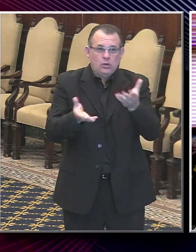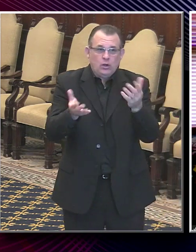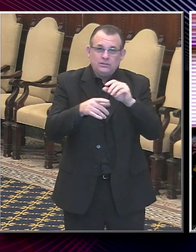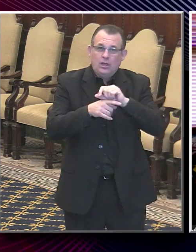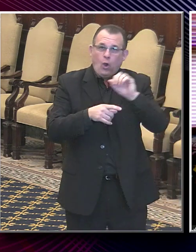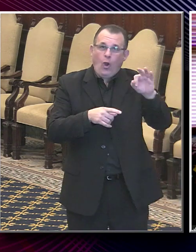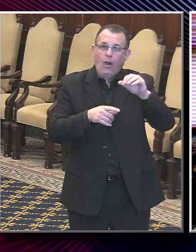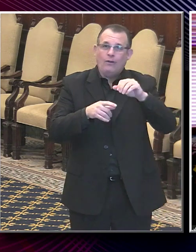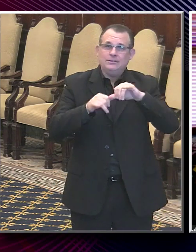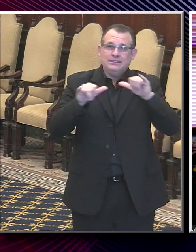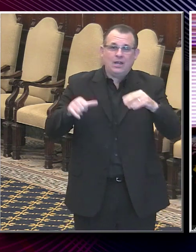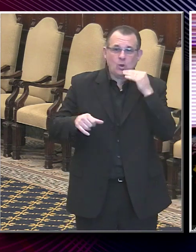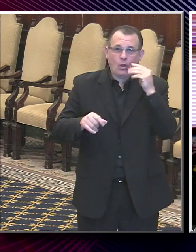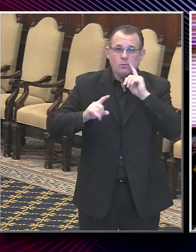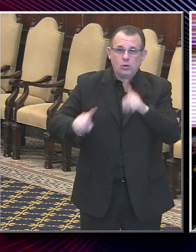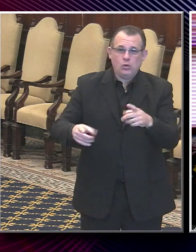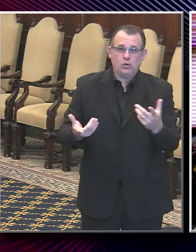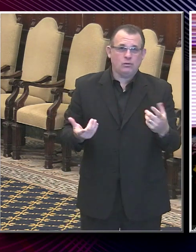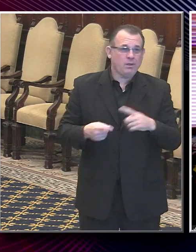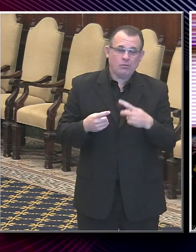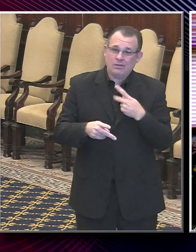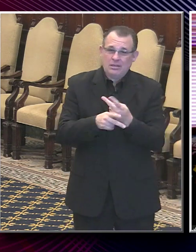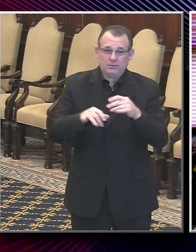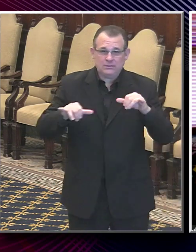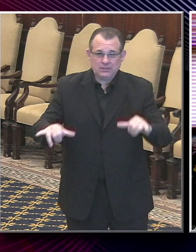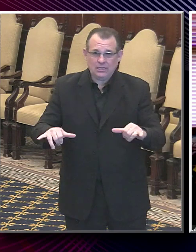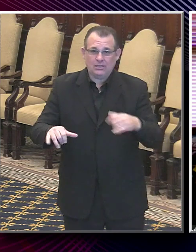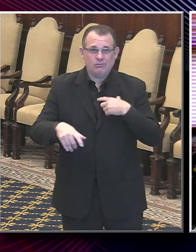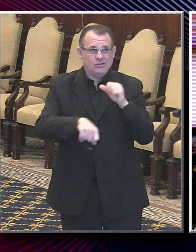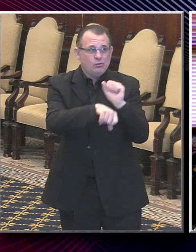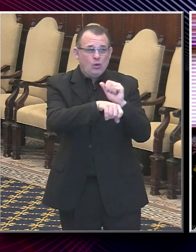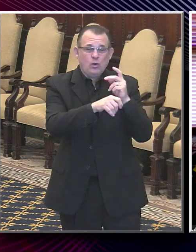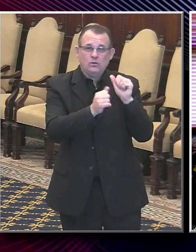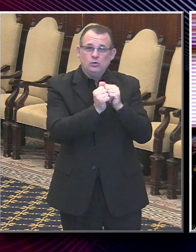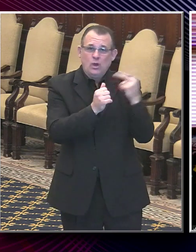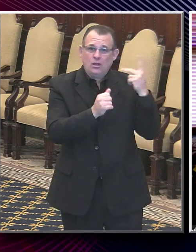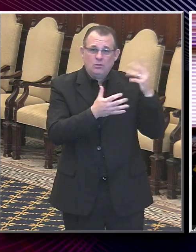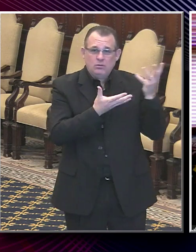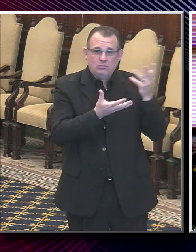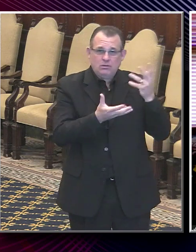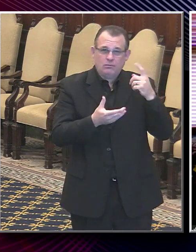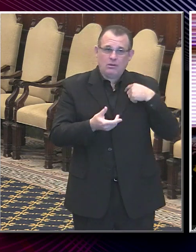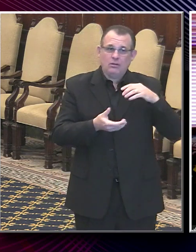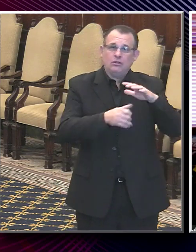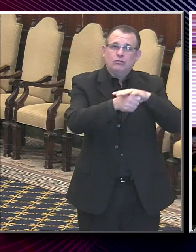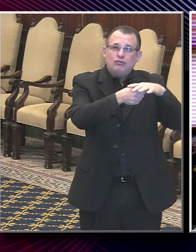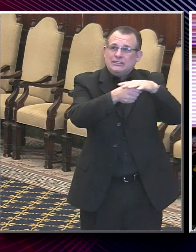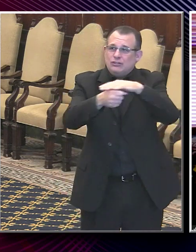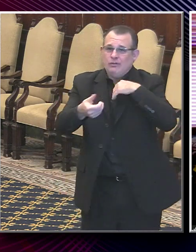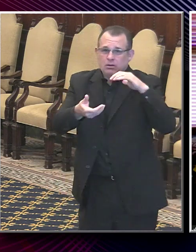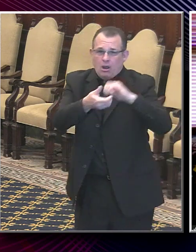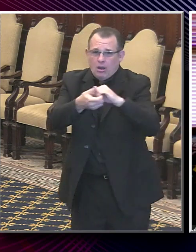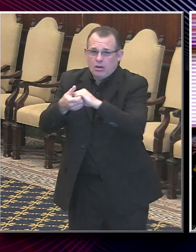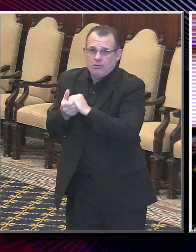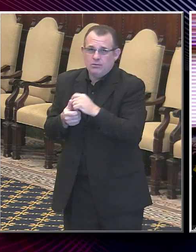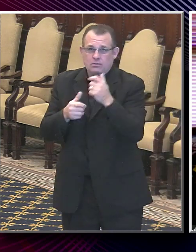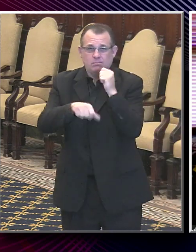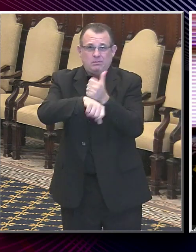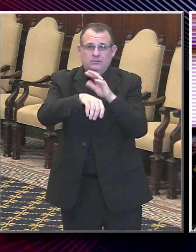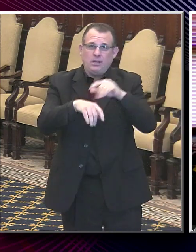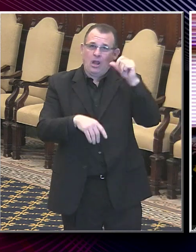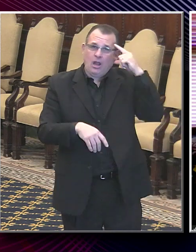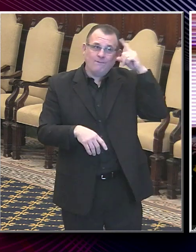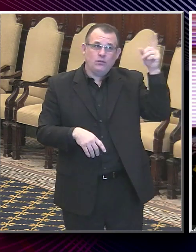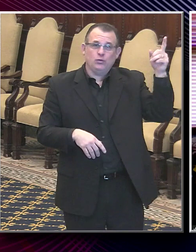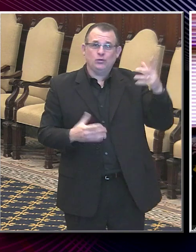governor. So we'll attempt to continue to work with our regional partners and with the governor's office to do our best. And hopefully